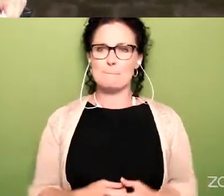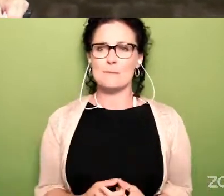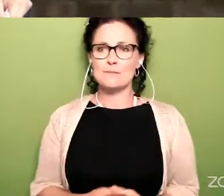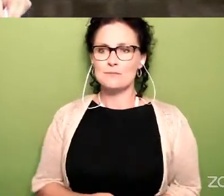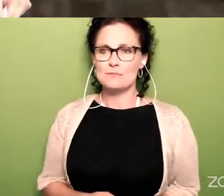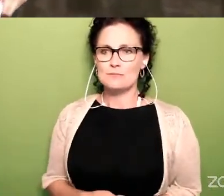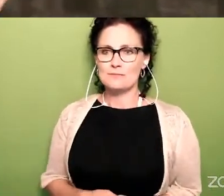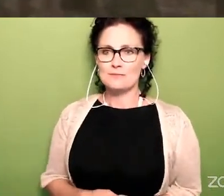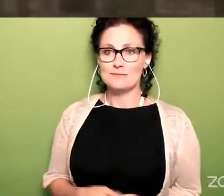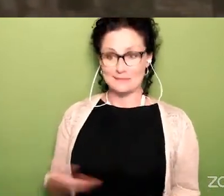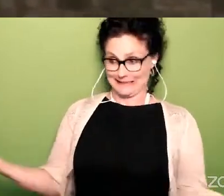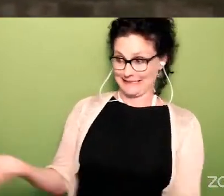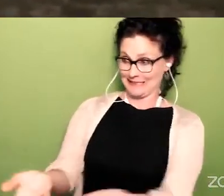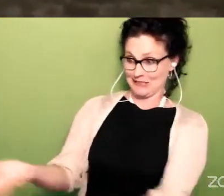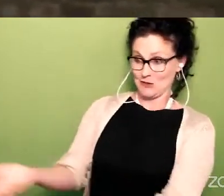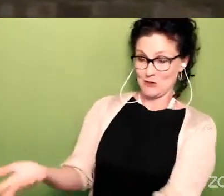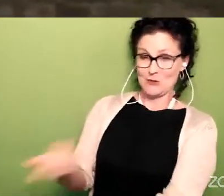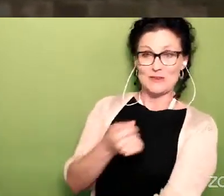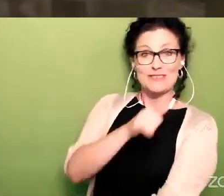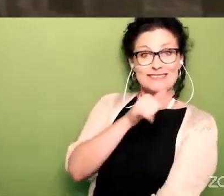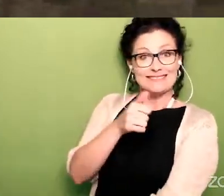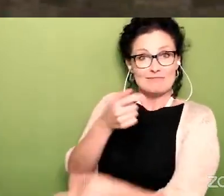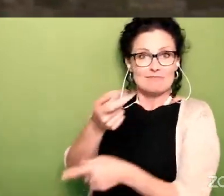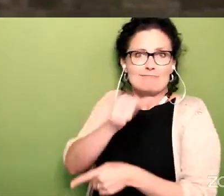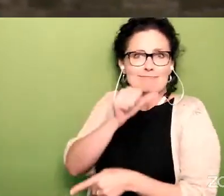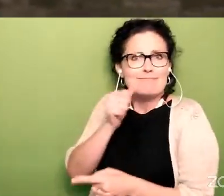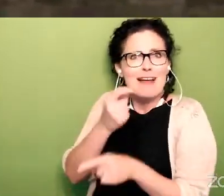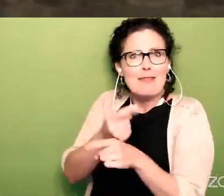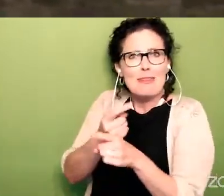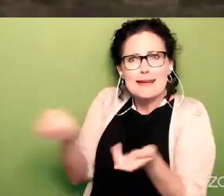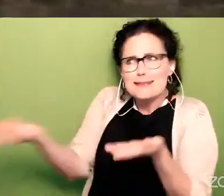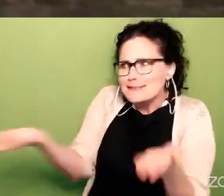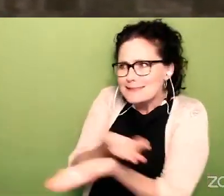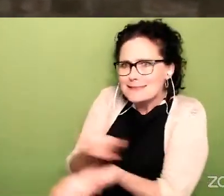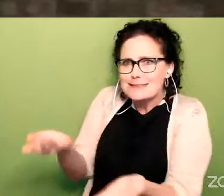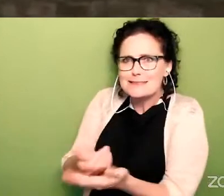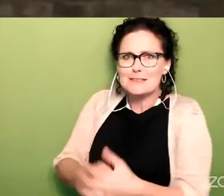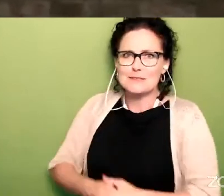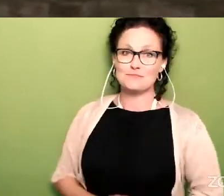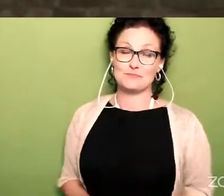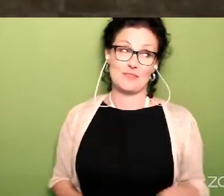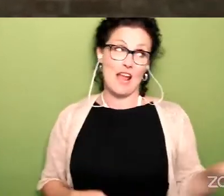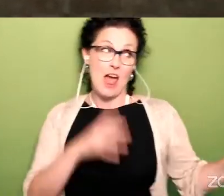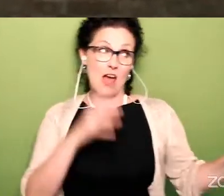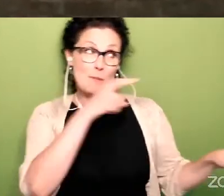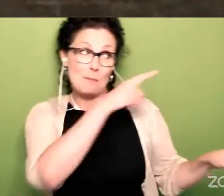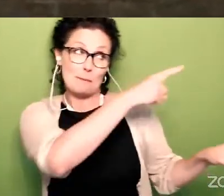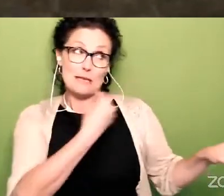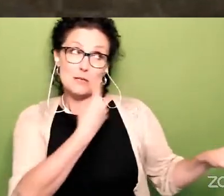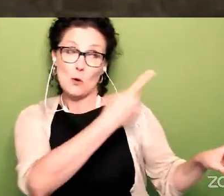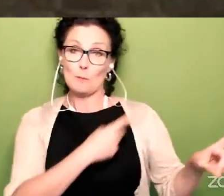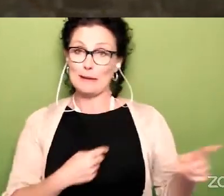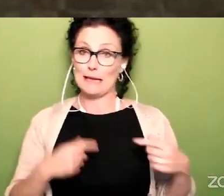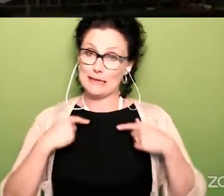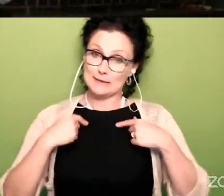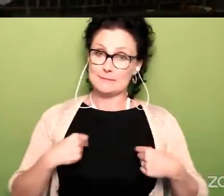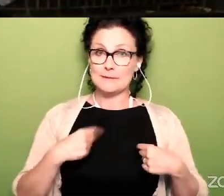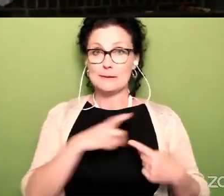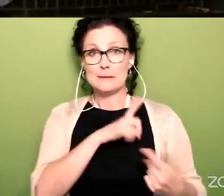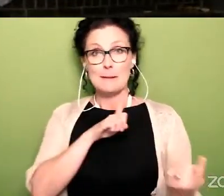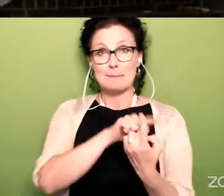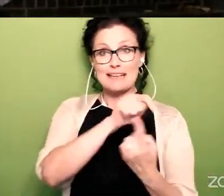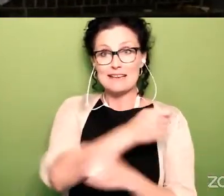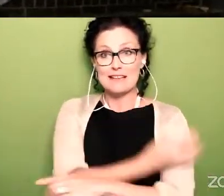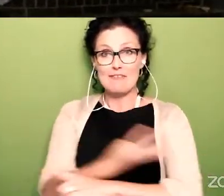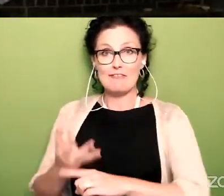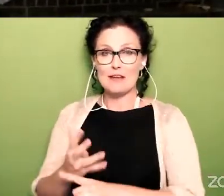not tell them this story. I want to hear it. It might help me understand what's gone wrong here. For the life of me, I don't know what's happened. Well, it